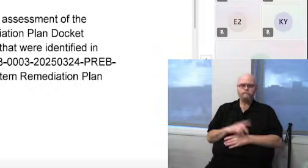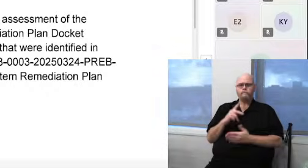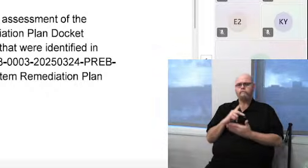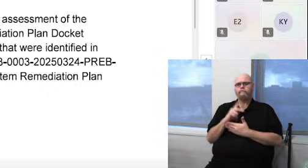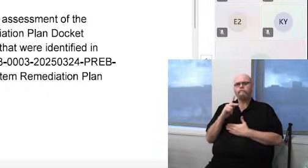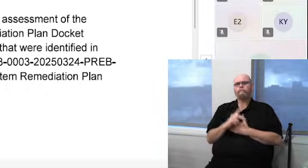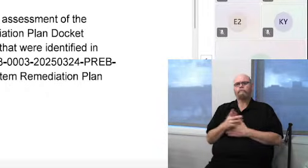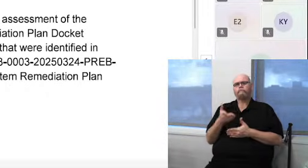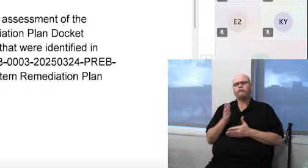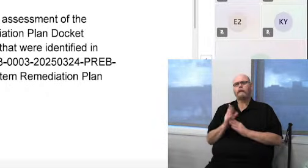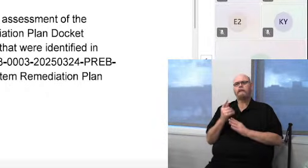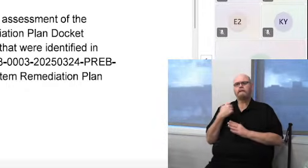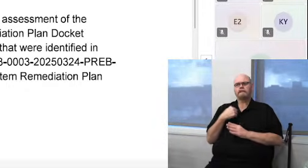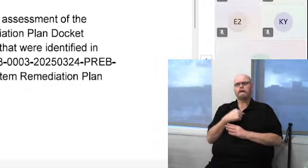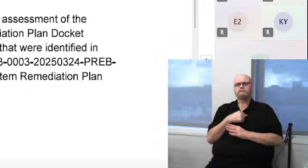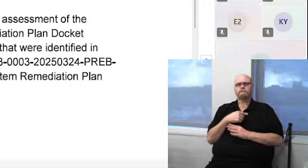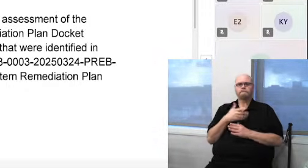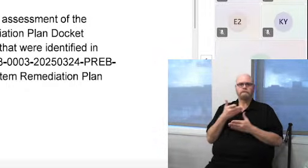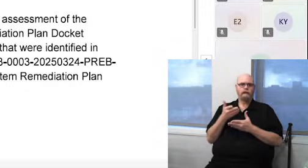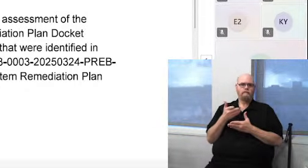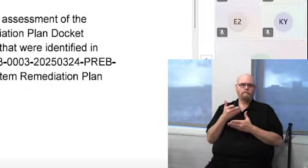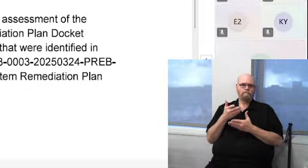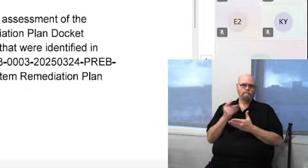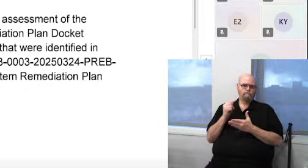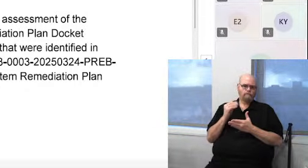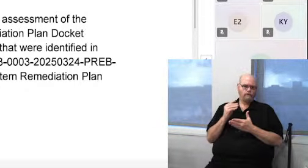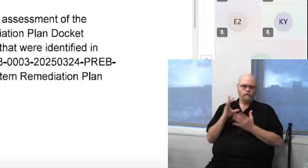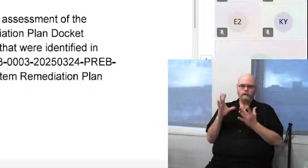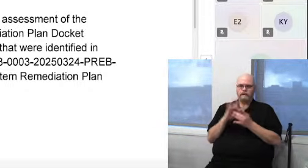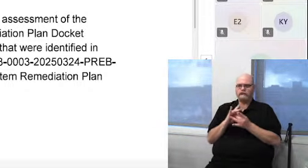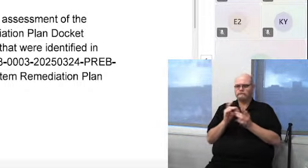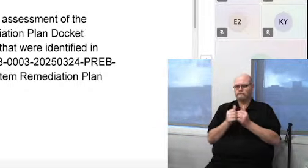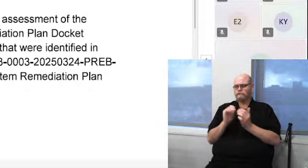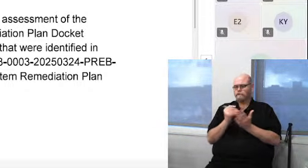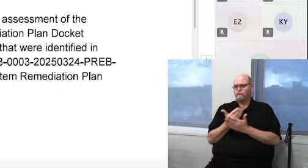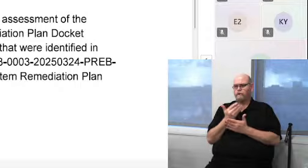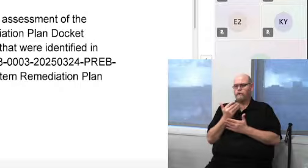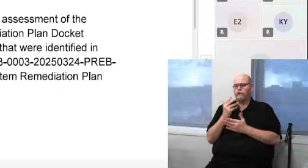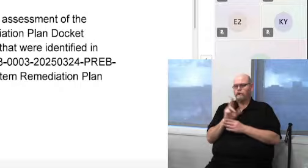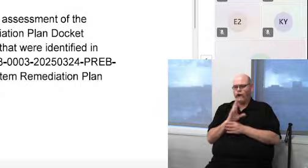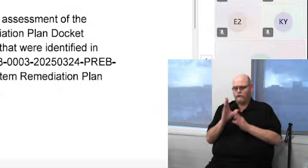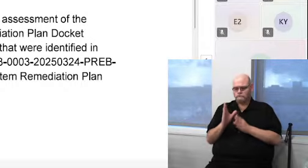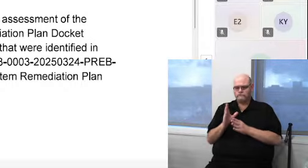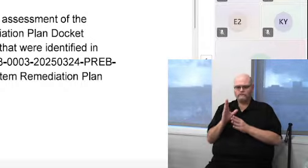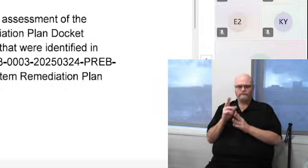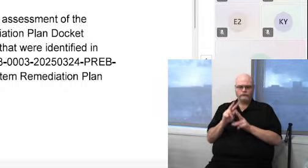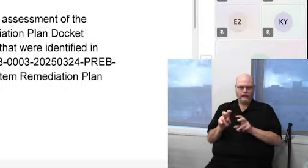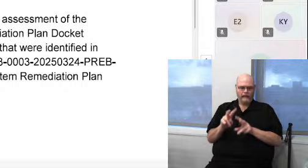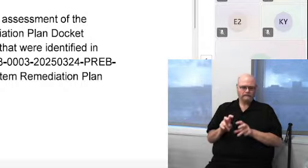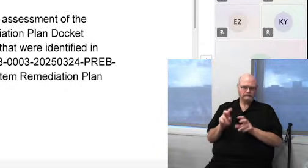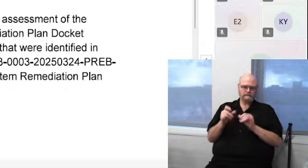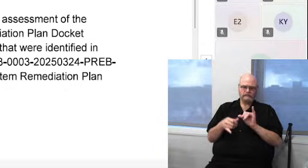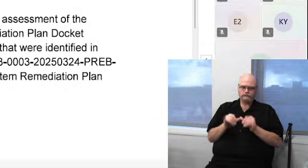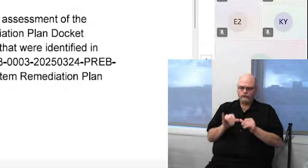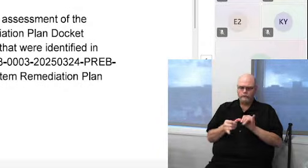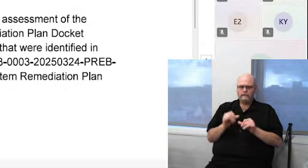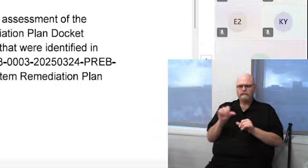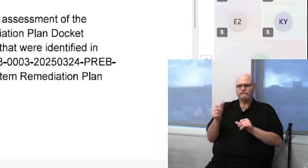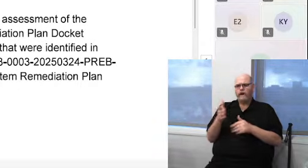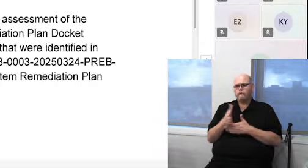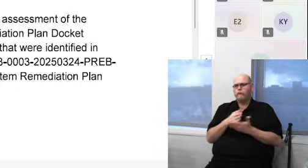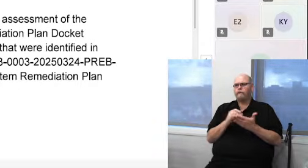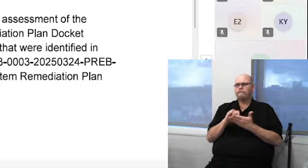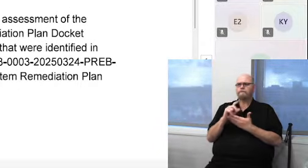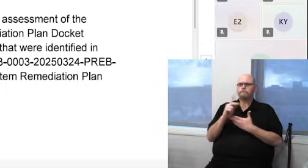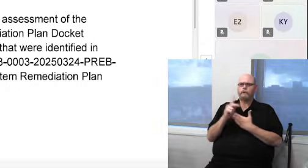The program allows us to be able to interconnect your customers. That's why we're here, right? And we have to do analysis, we have to do engineering. Those are other